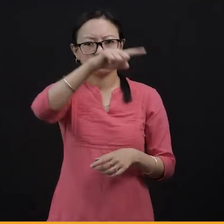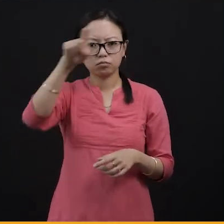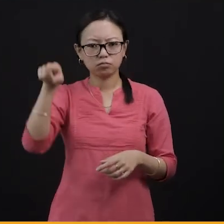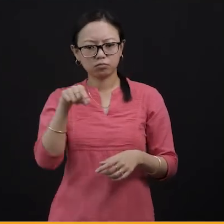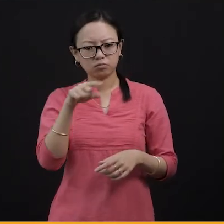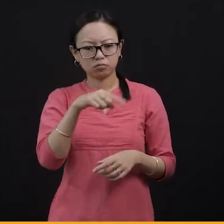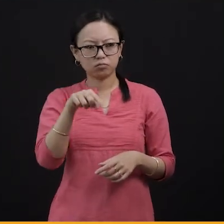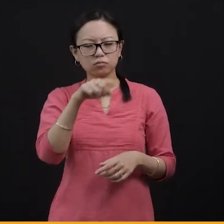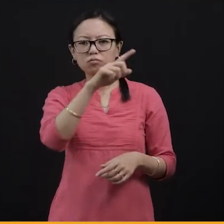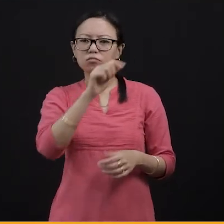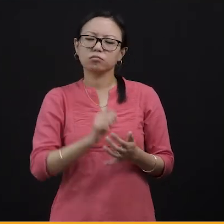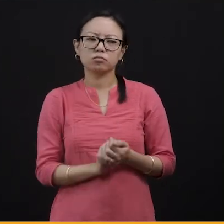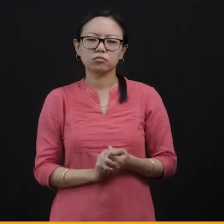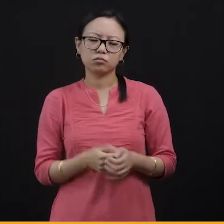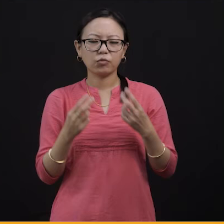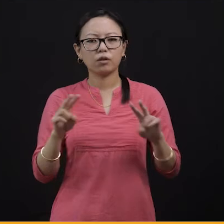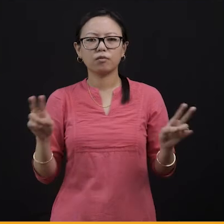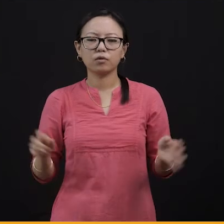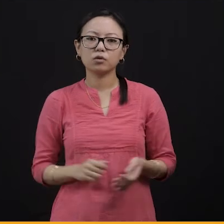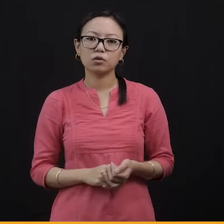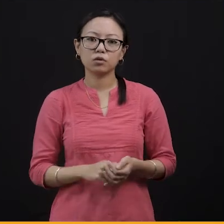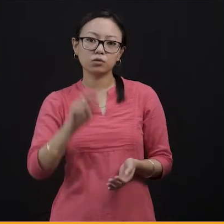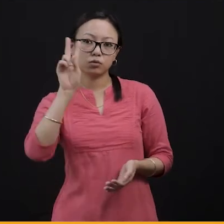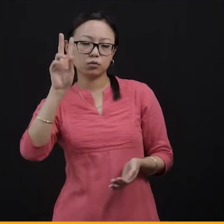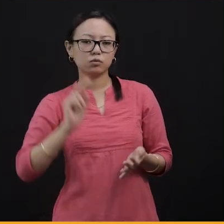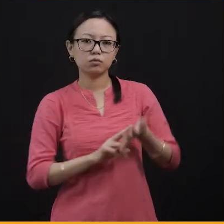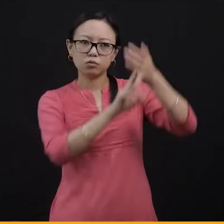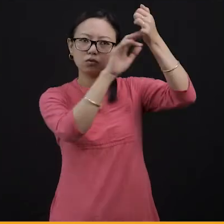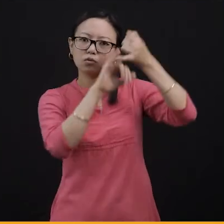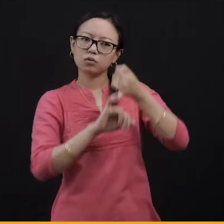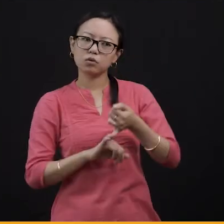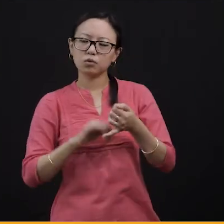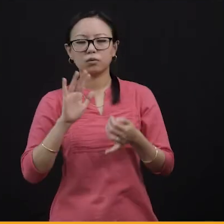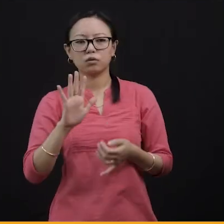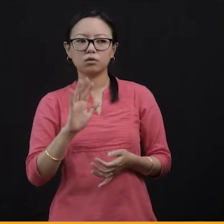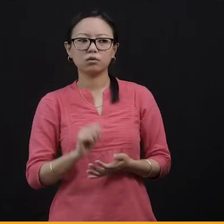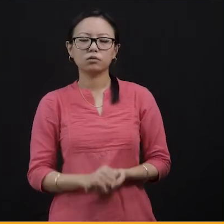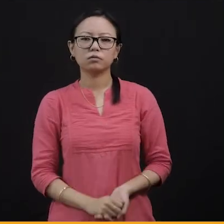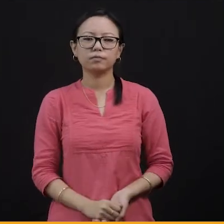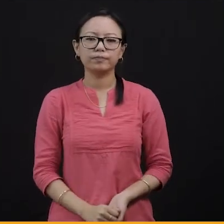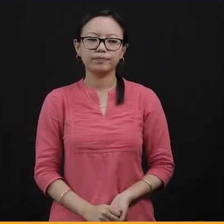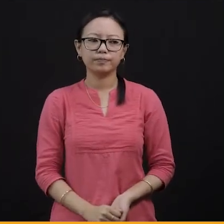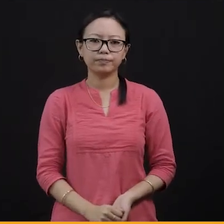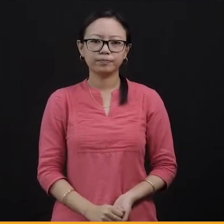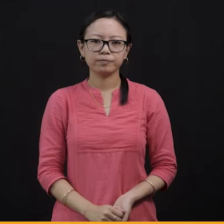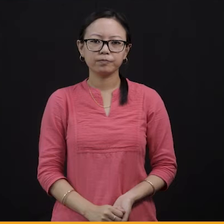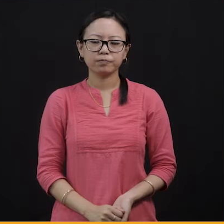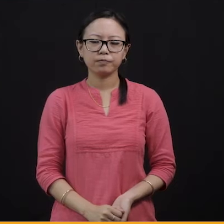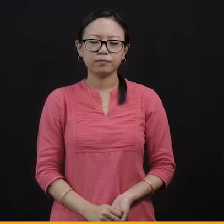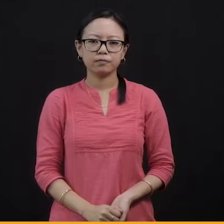here, another pole here in this cylindrical magnet, and even in the horseshoe magnet, we have two poles